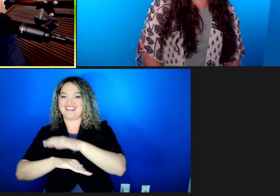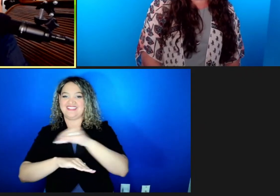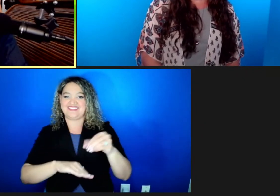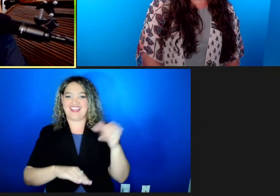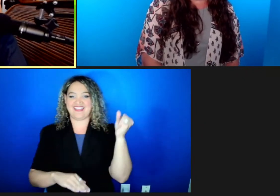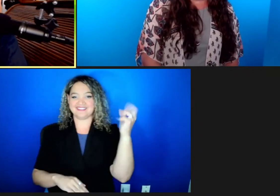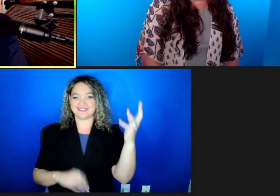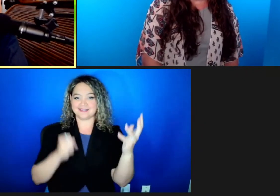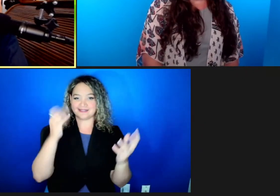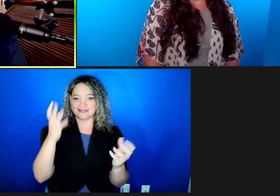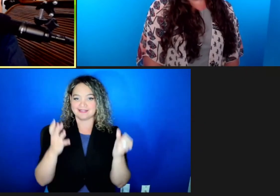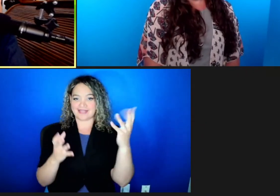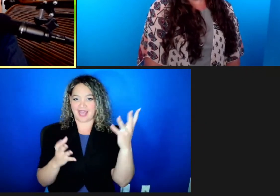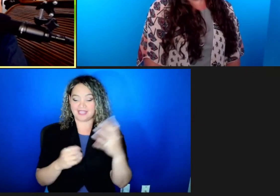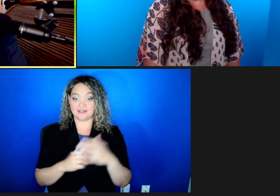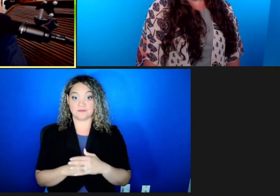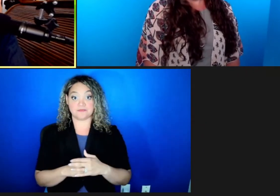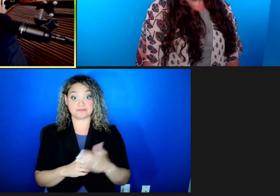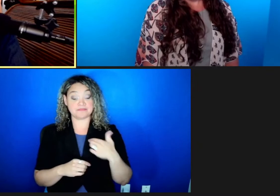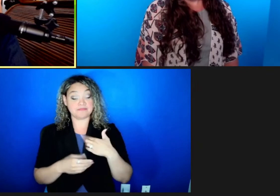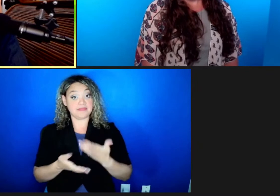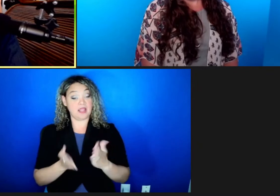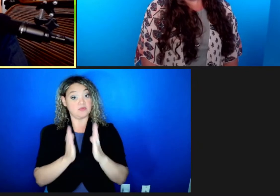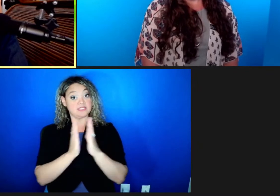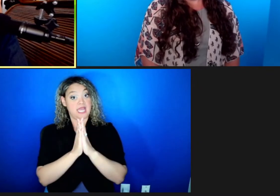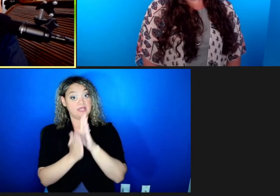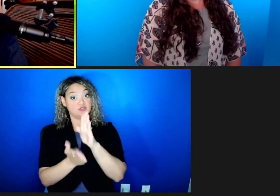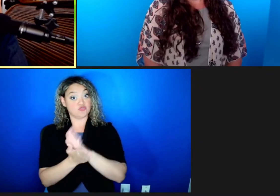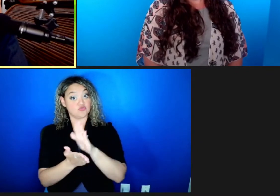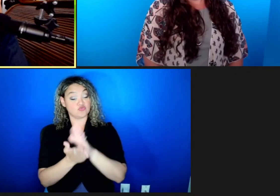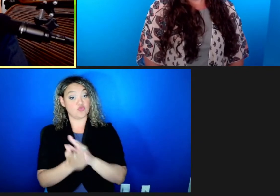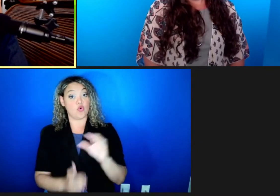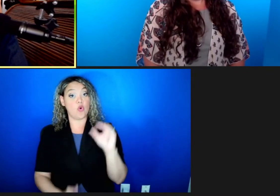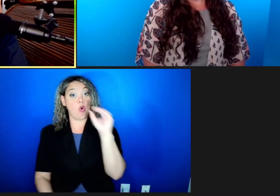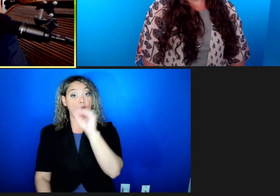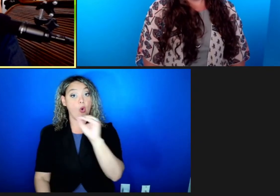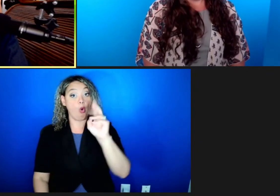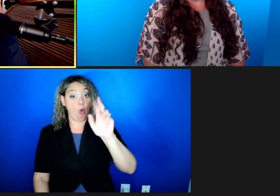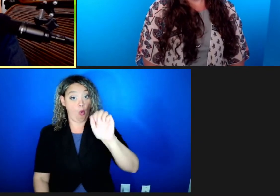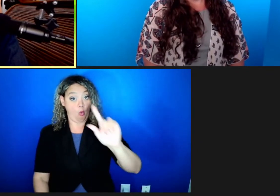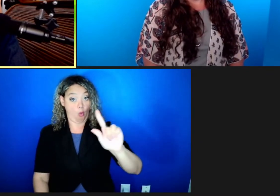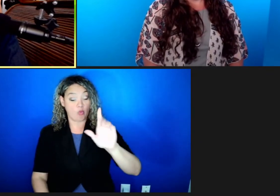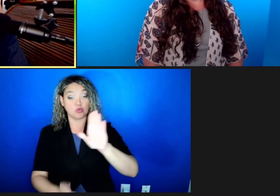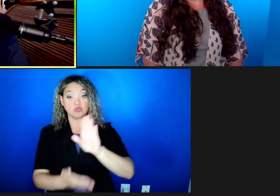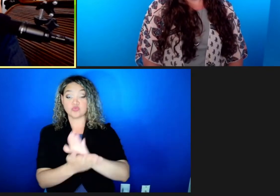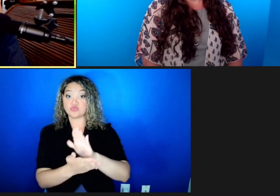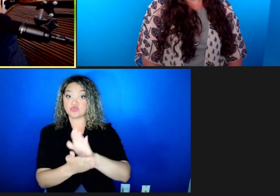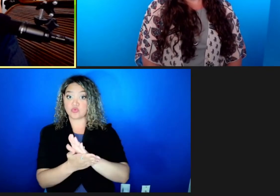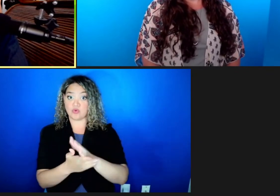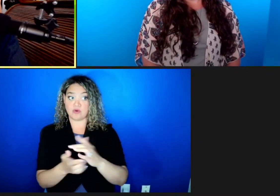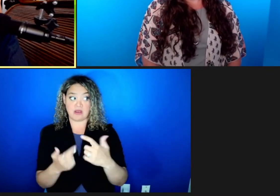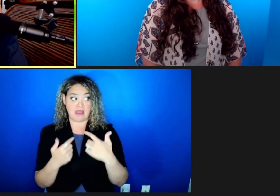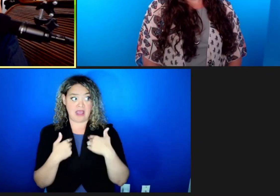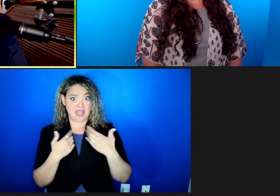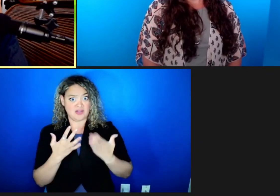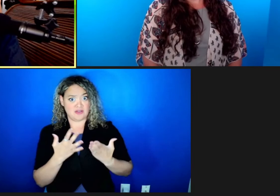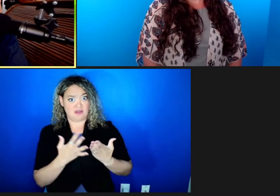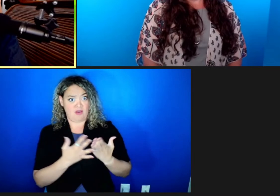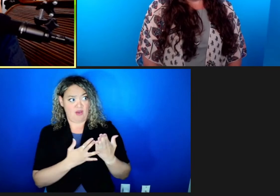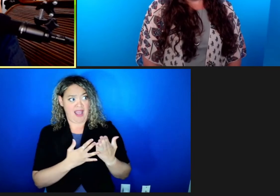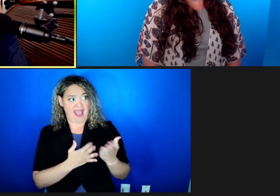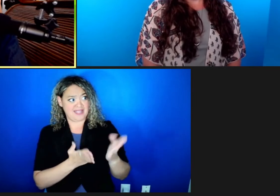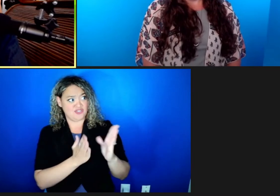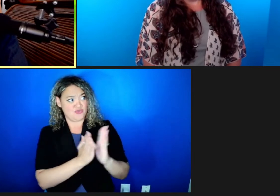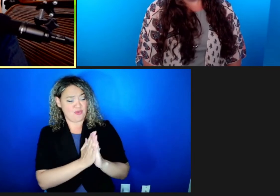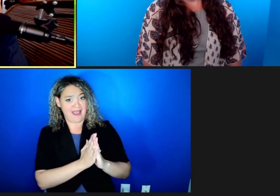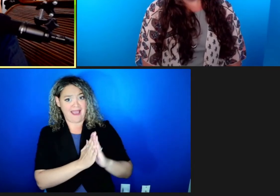was asked to play in a school that was an oralist school, and I had to go through the principal and quite a